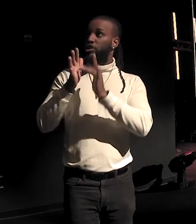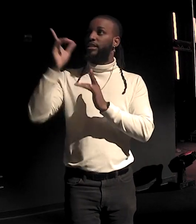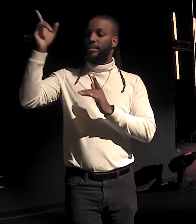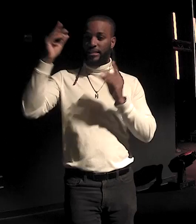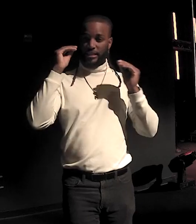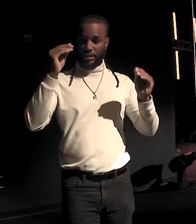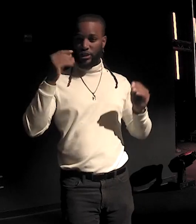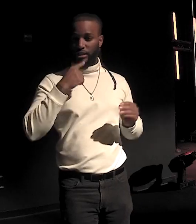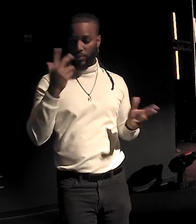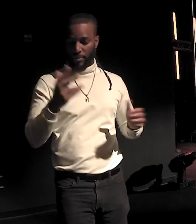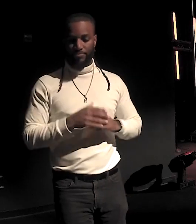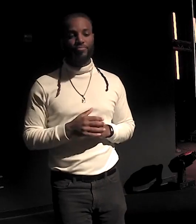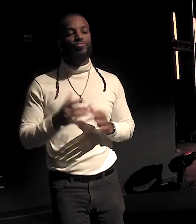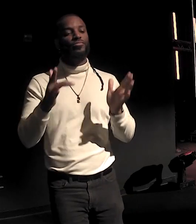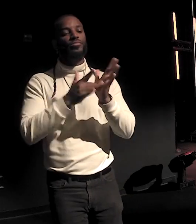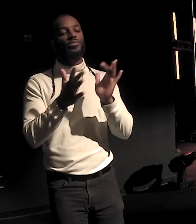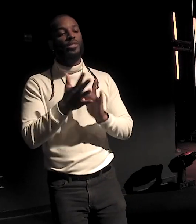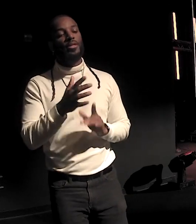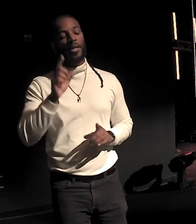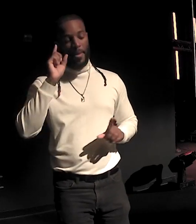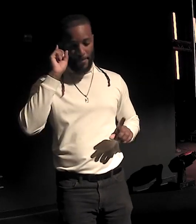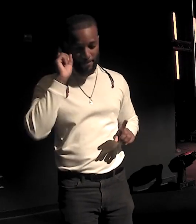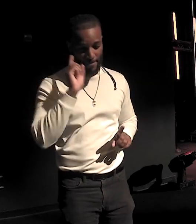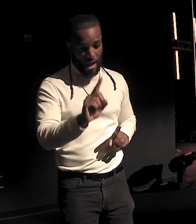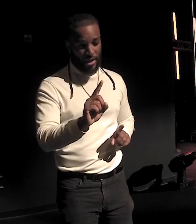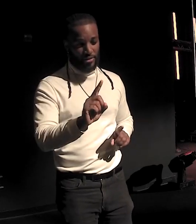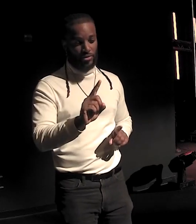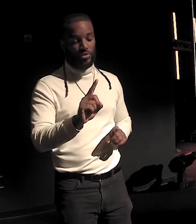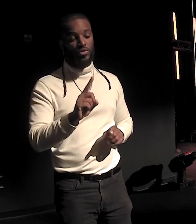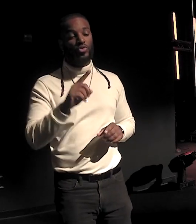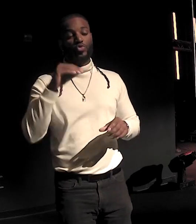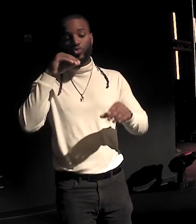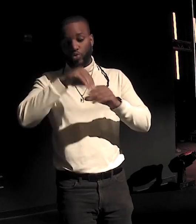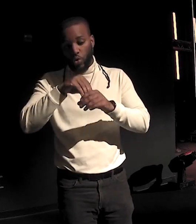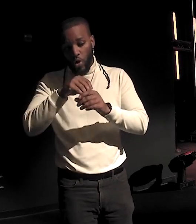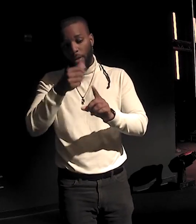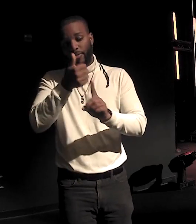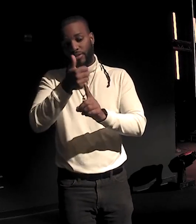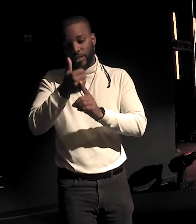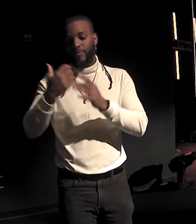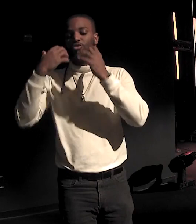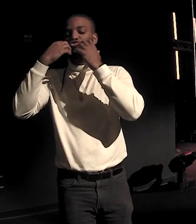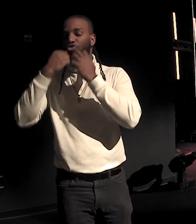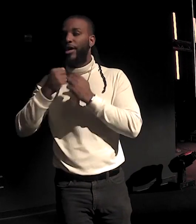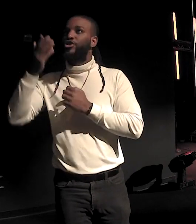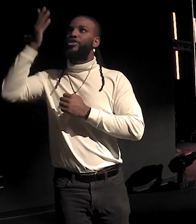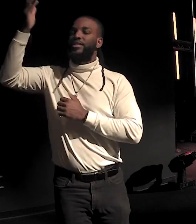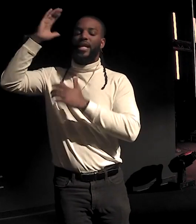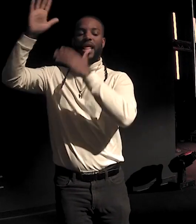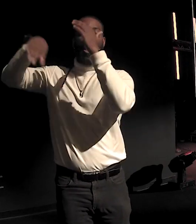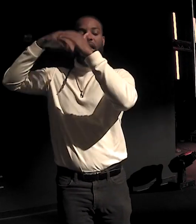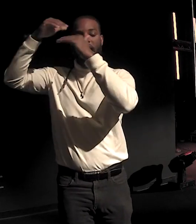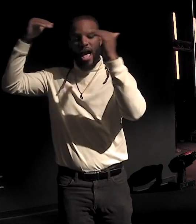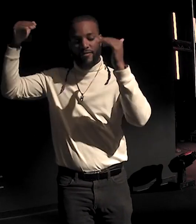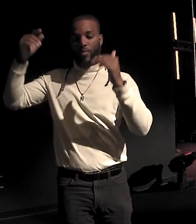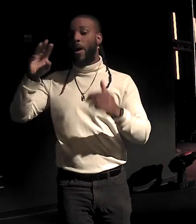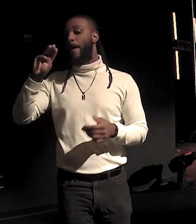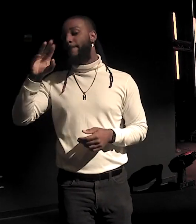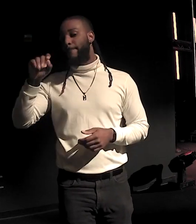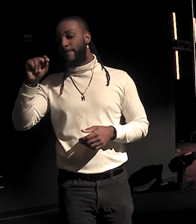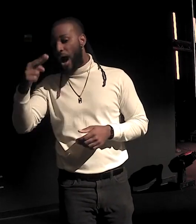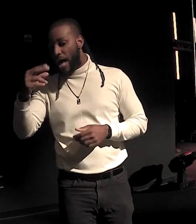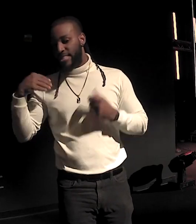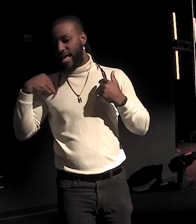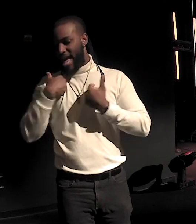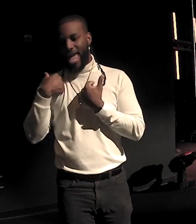on. He says, but store up for yourselves treasures in heaven, where moths and